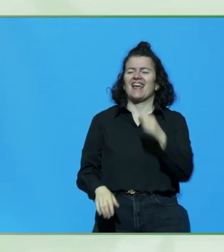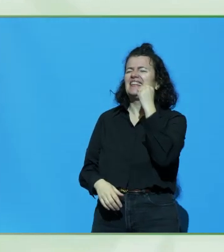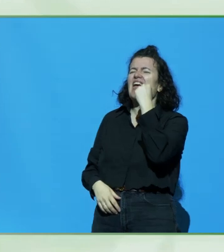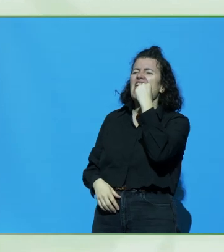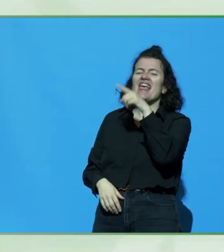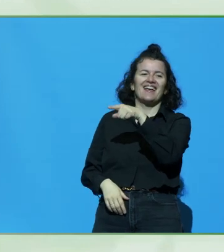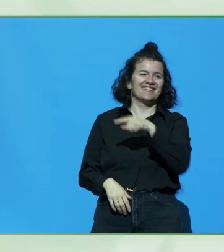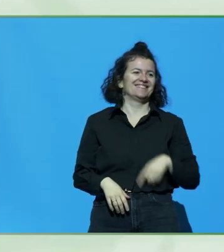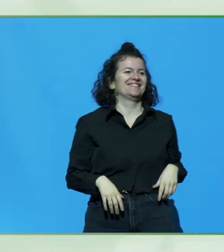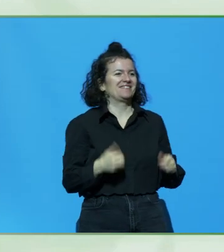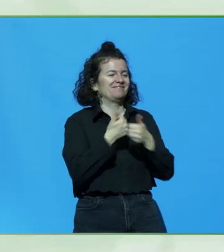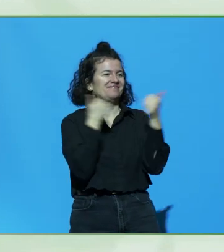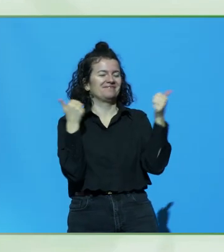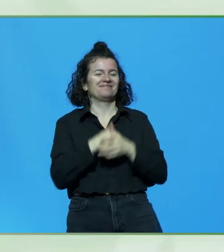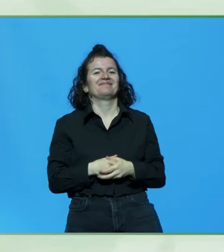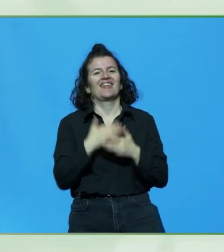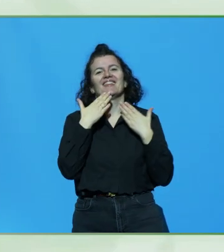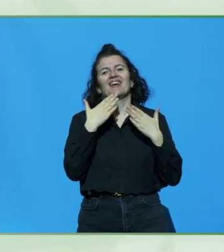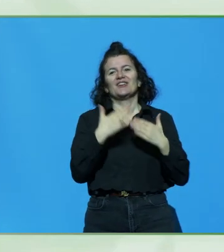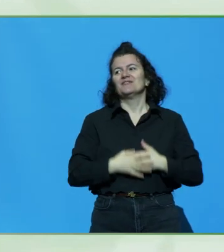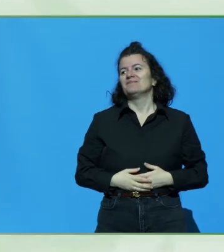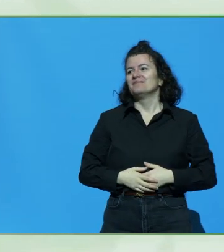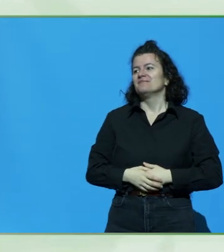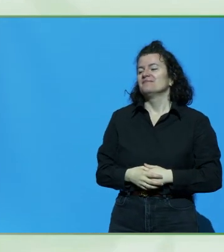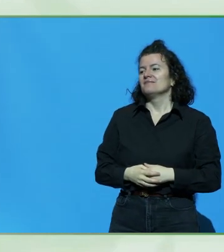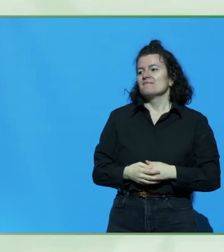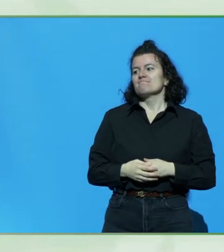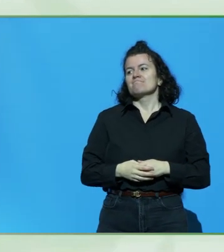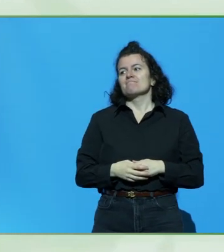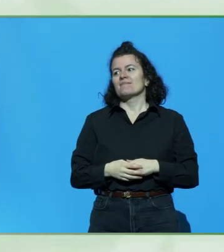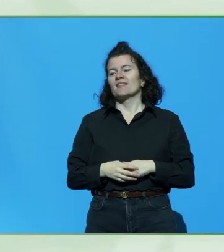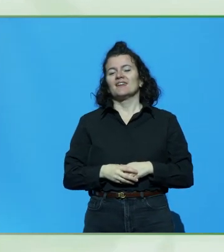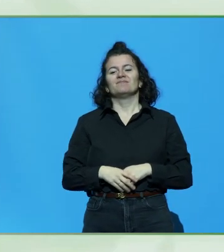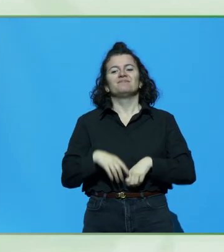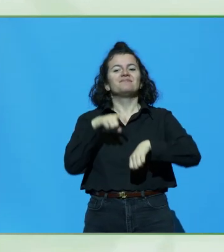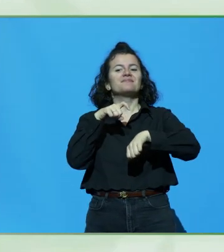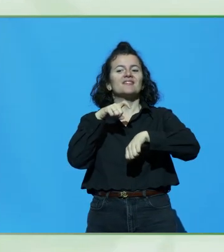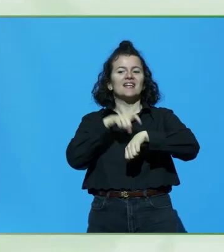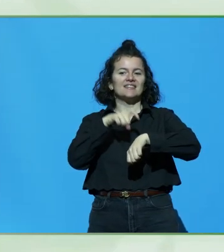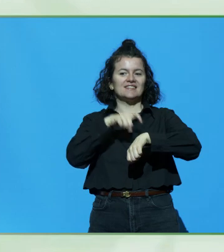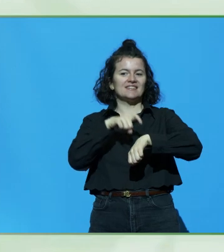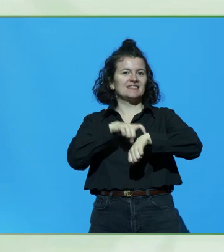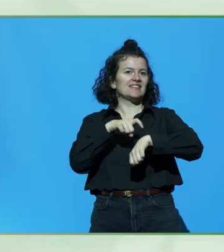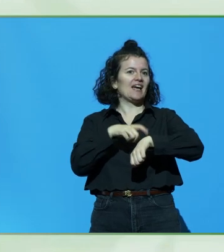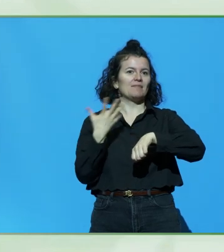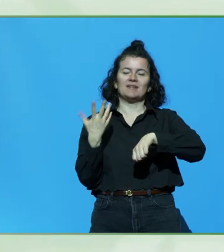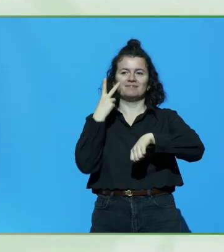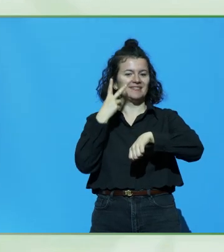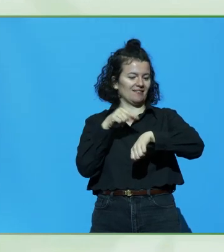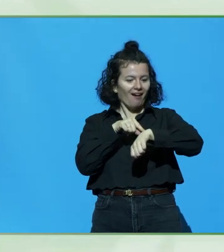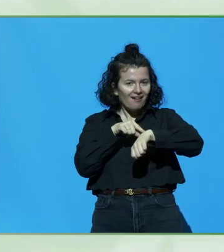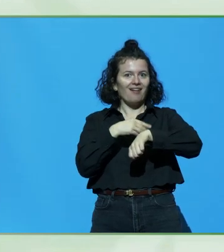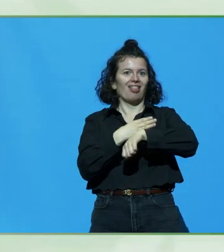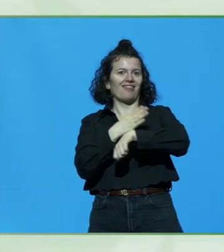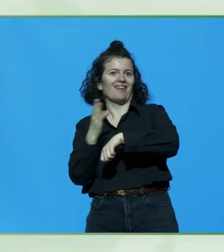Perfect. Thank you so much. Okay. Unfortunately, time is against us, but I can see people are networking. They're